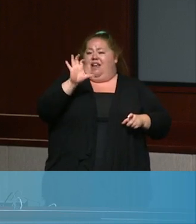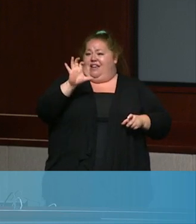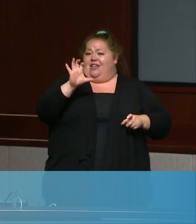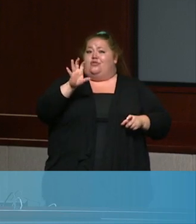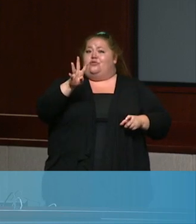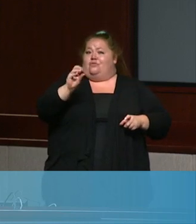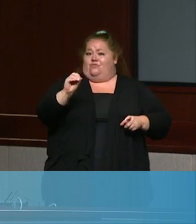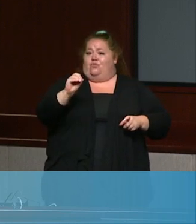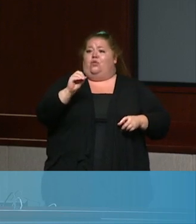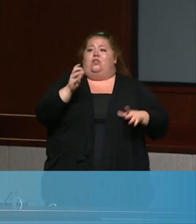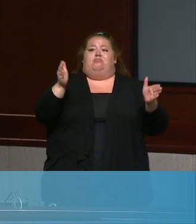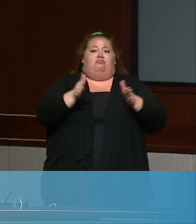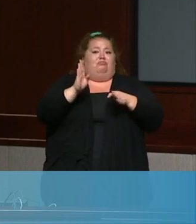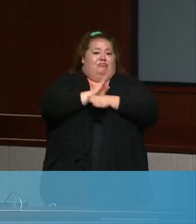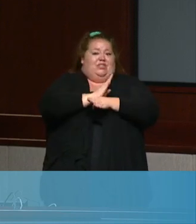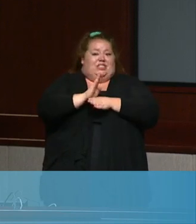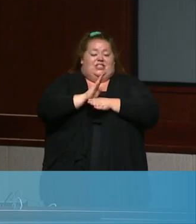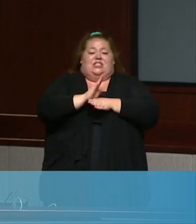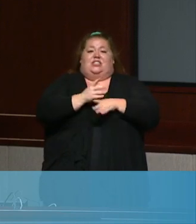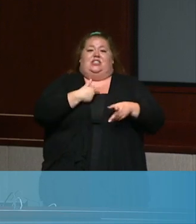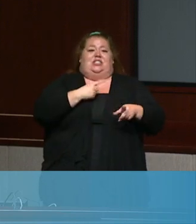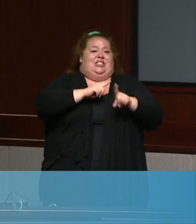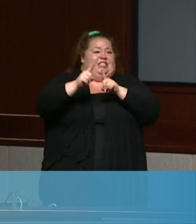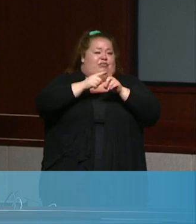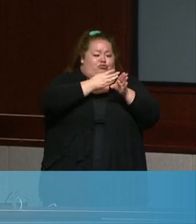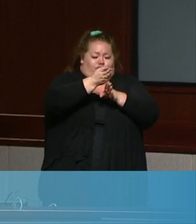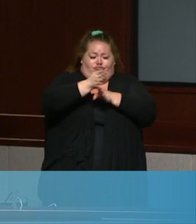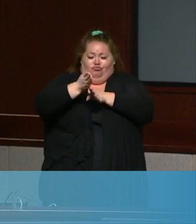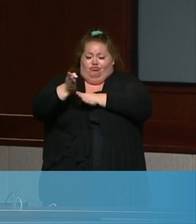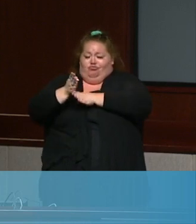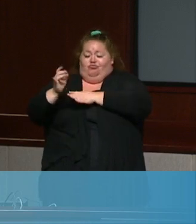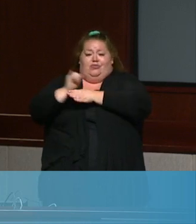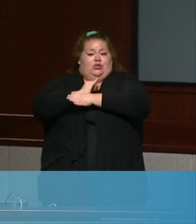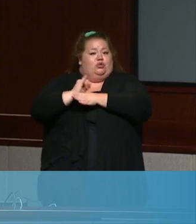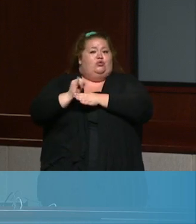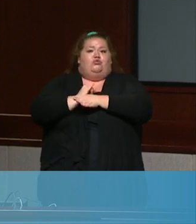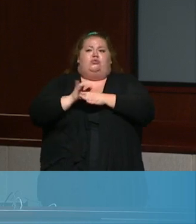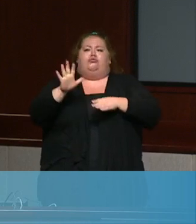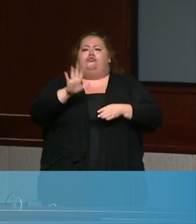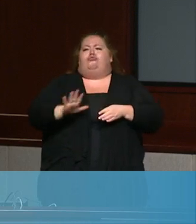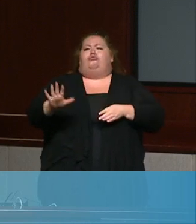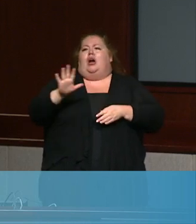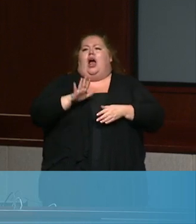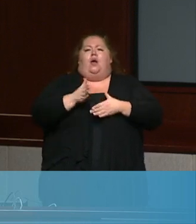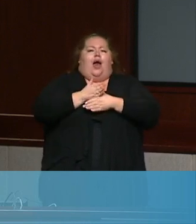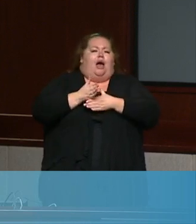across 255 industries with an average loan amount of just over